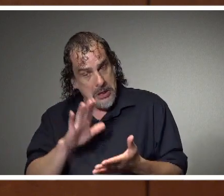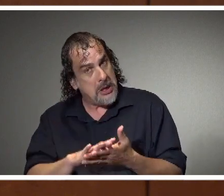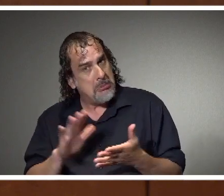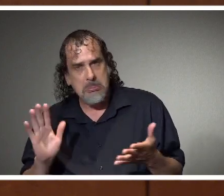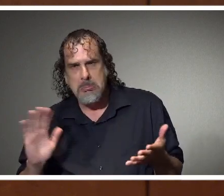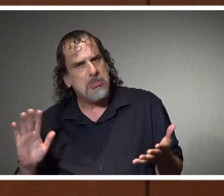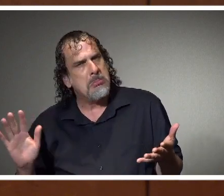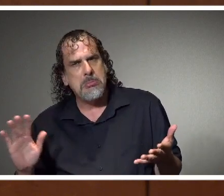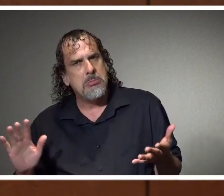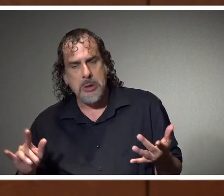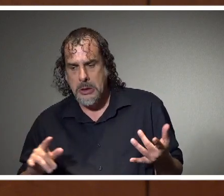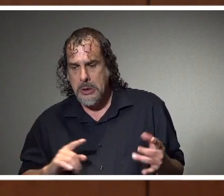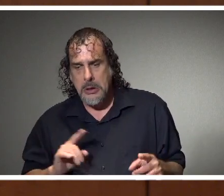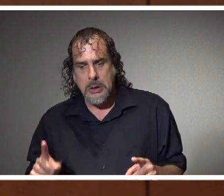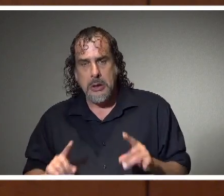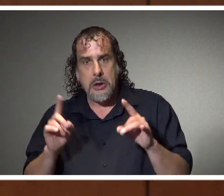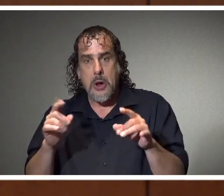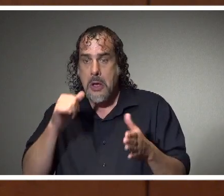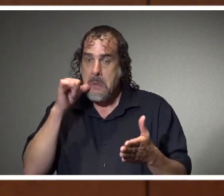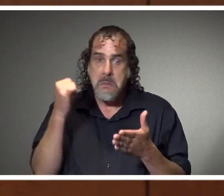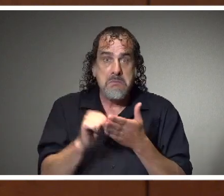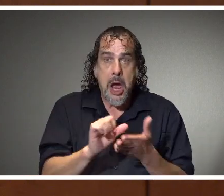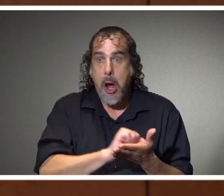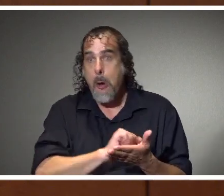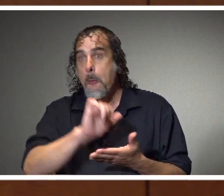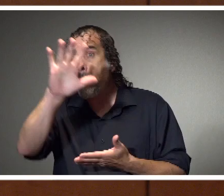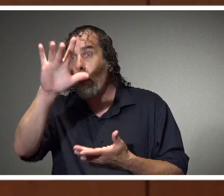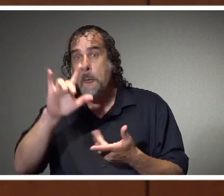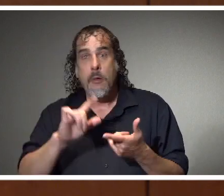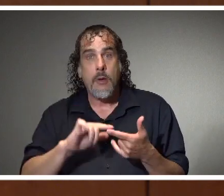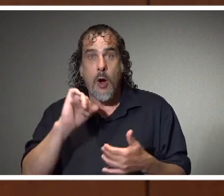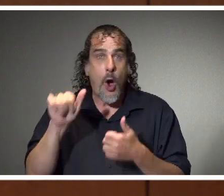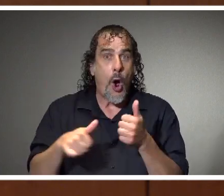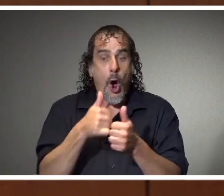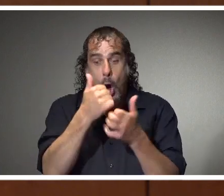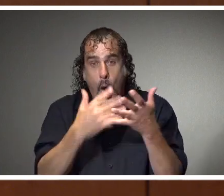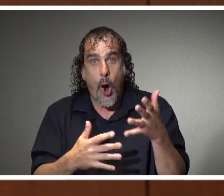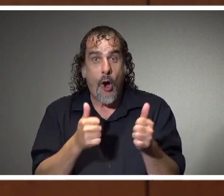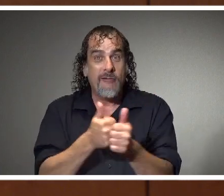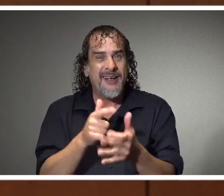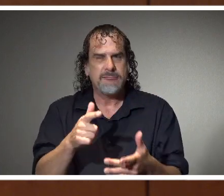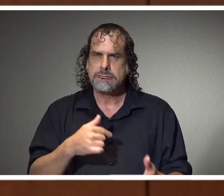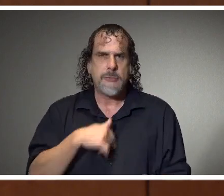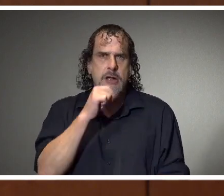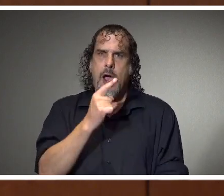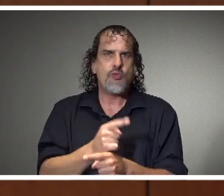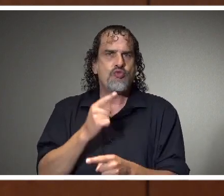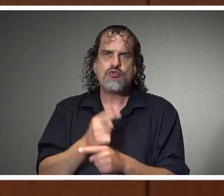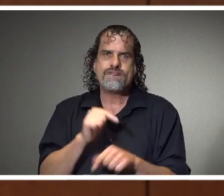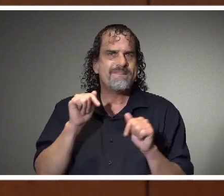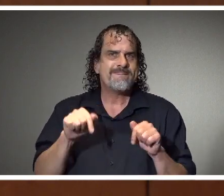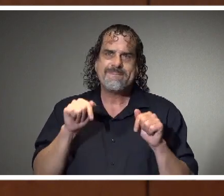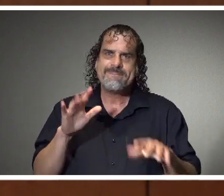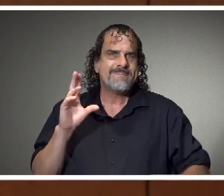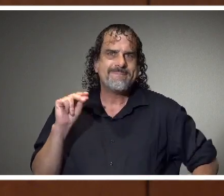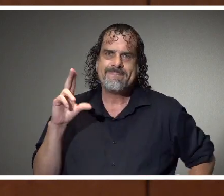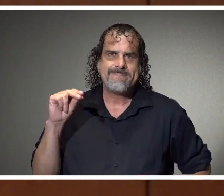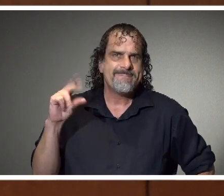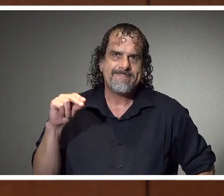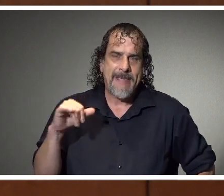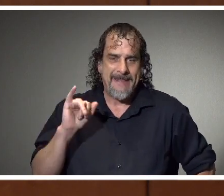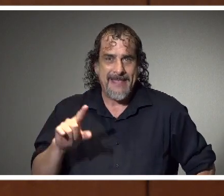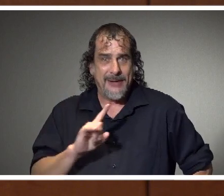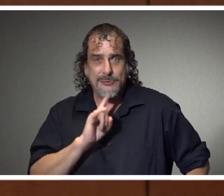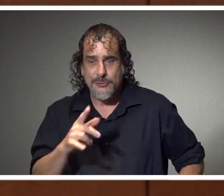a full mail-in process is the right thing for us to do in our state, and that's true whether